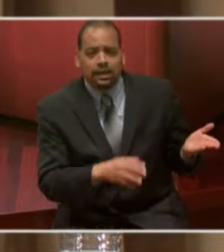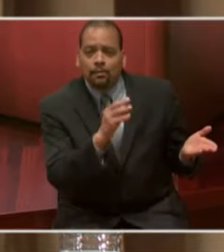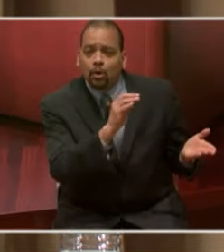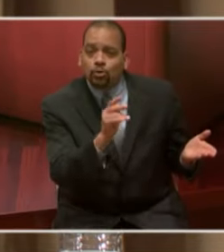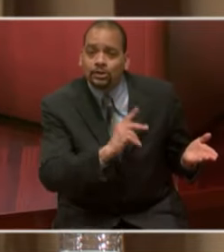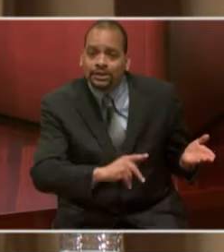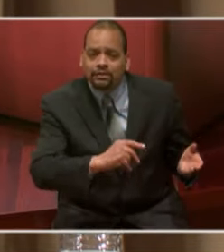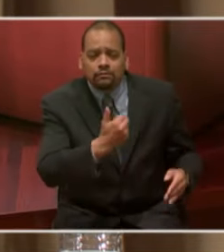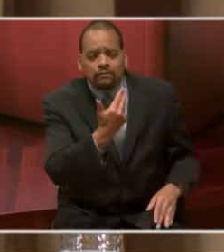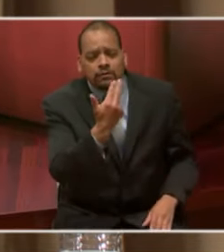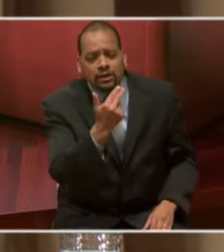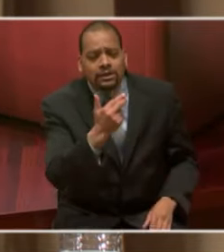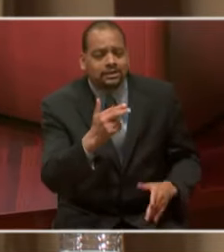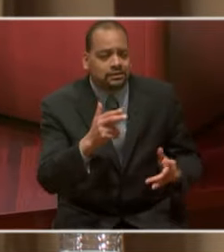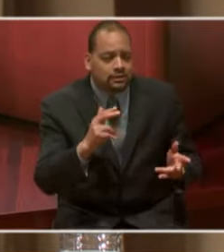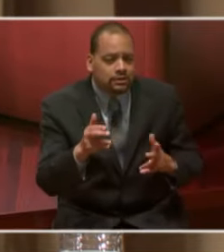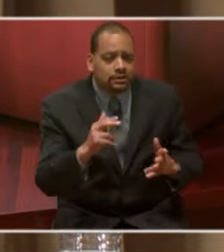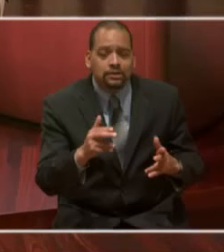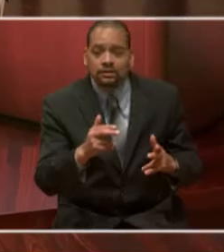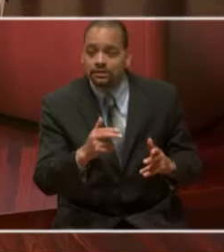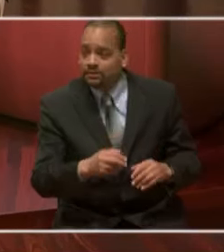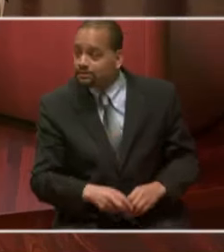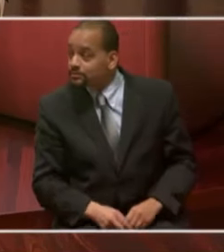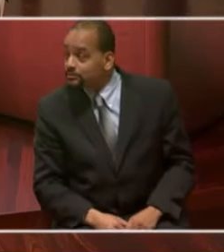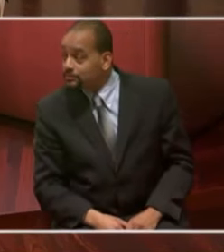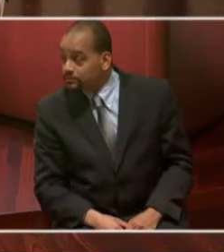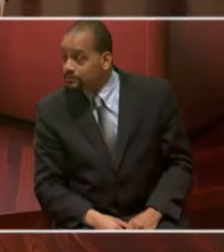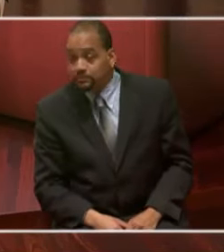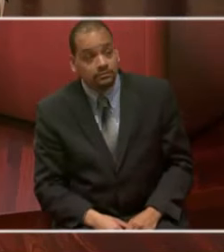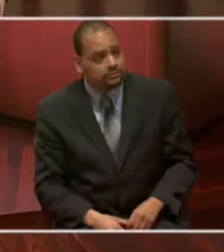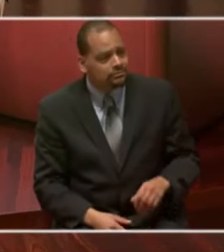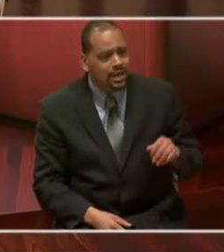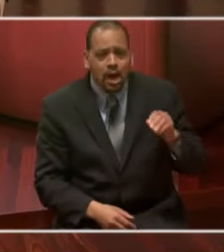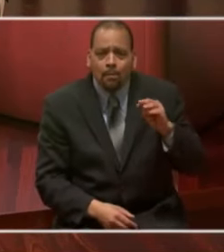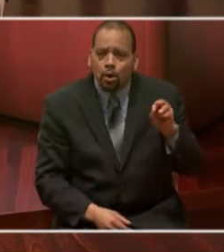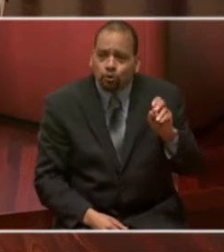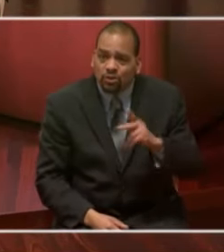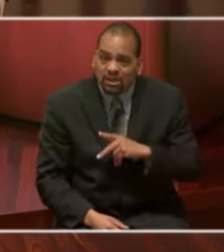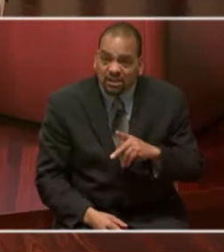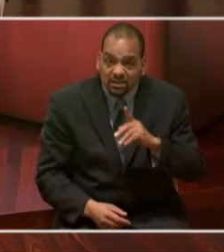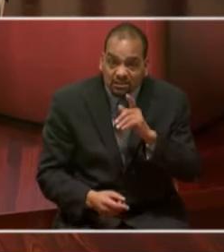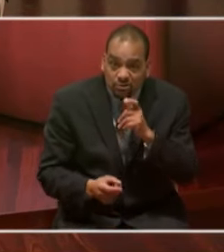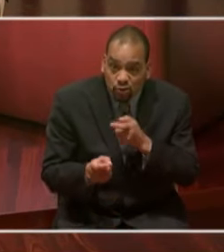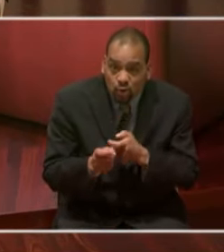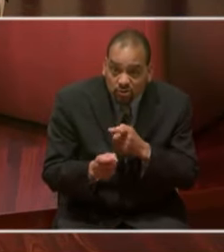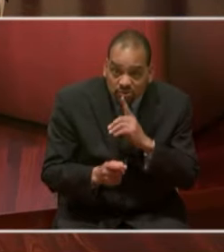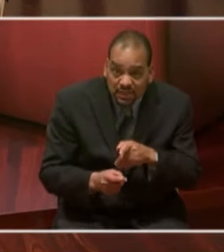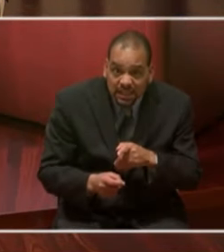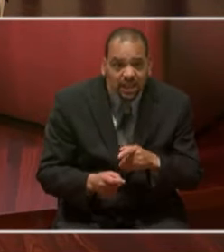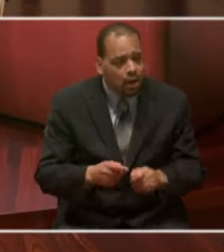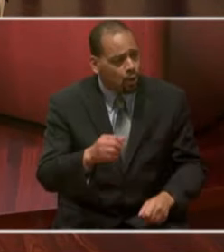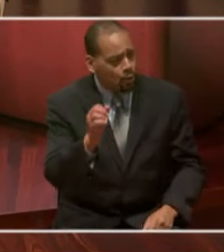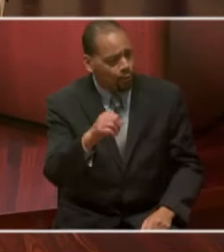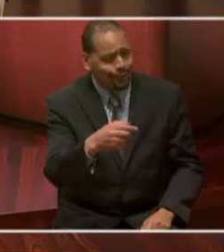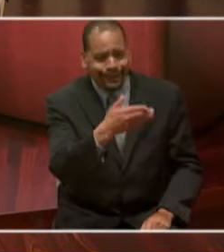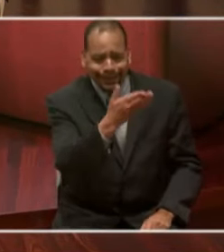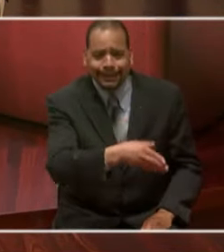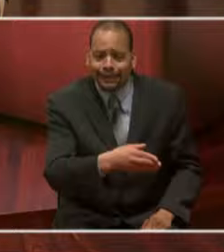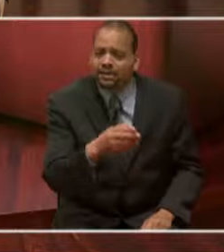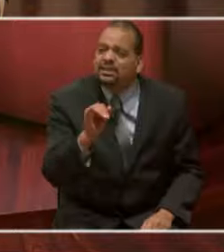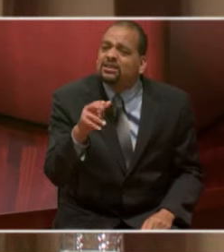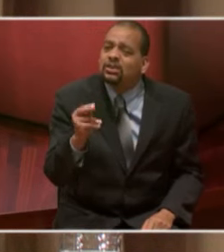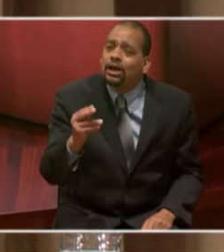jail, placed us in protective custody, and then had several cars. He was in the